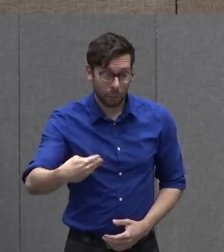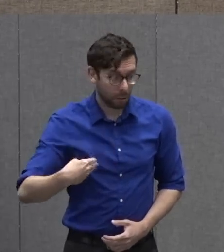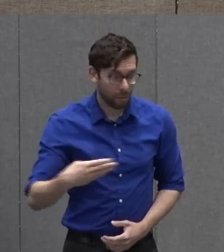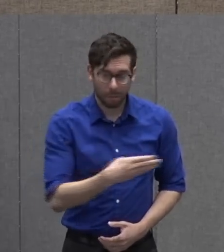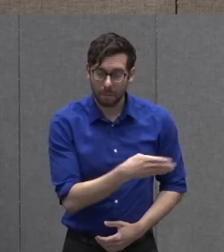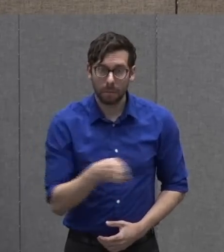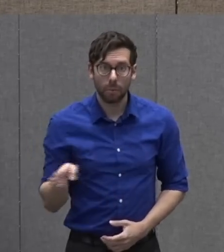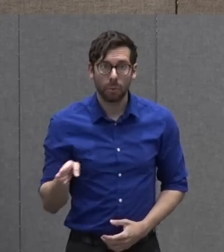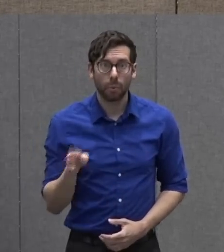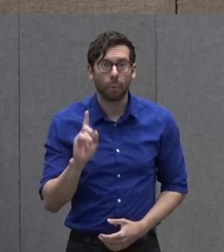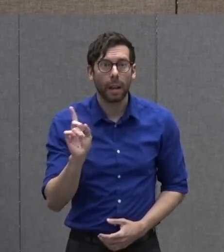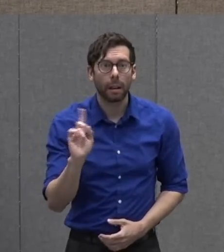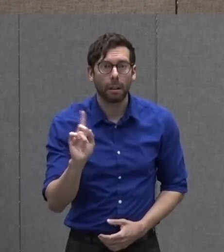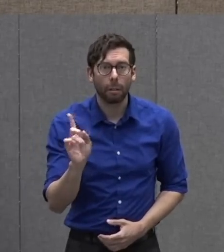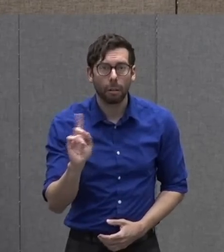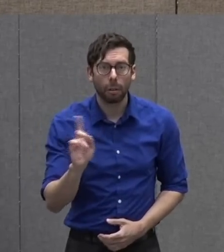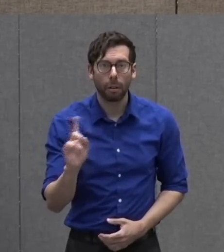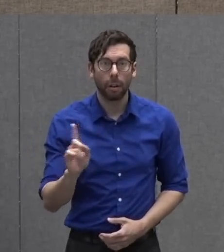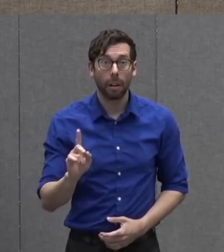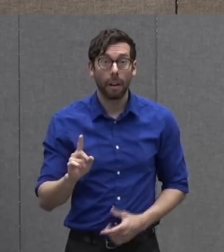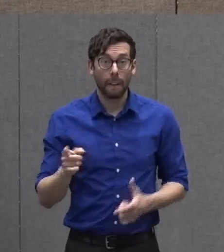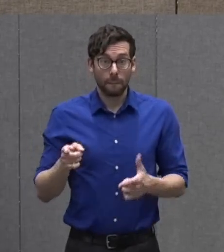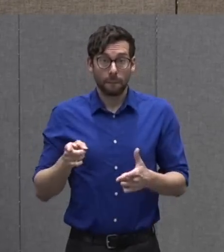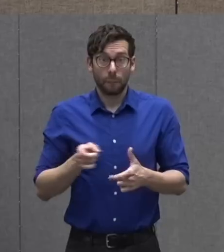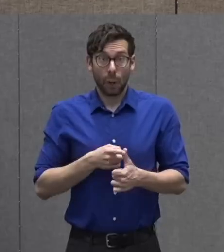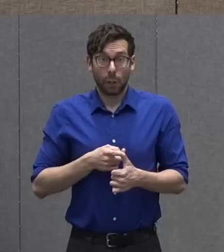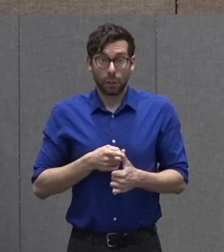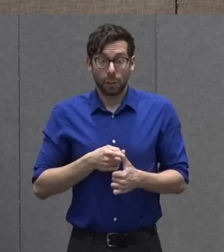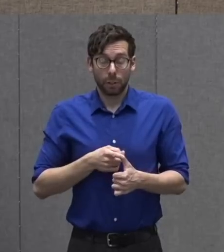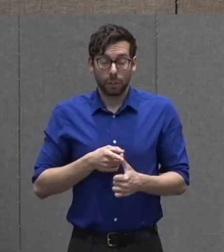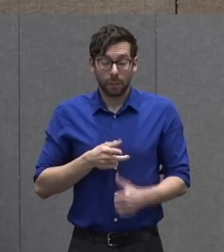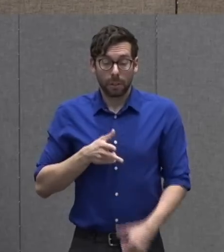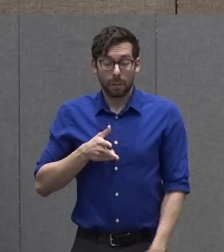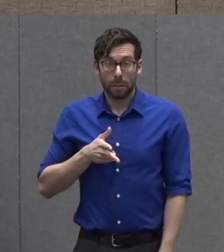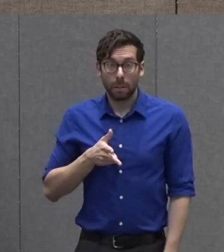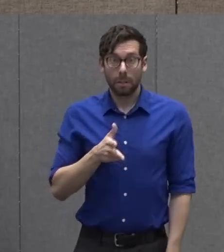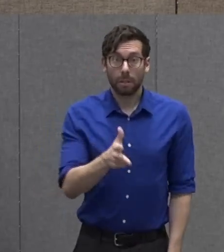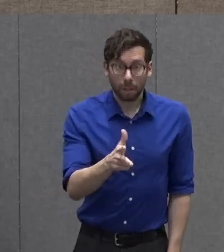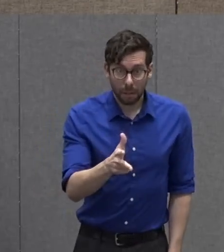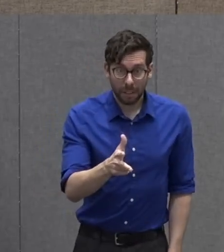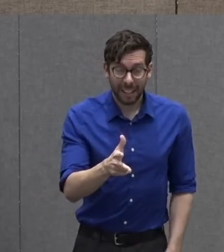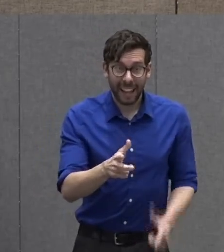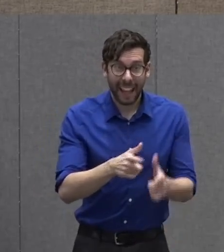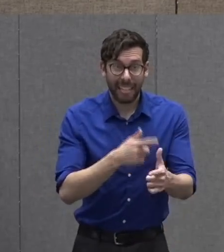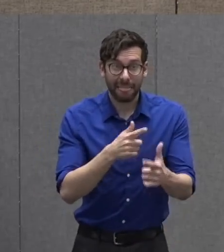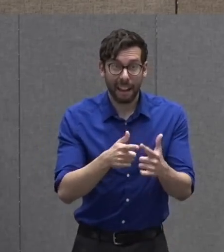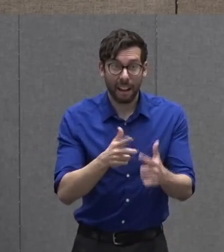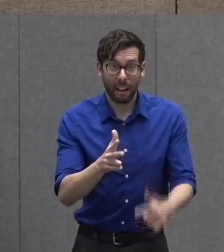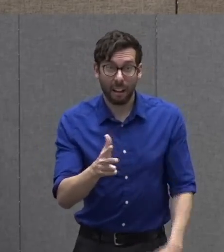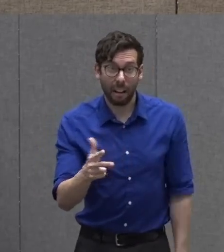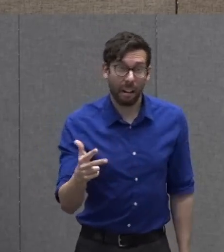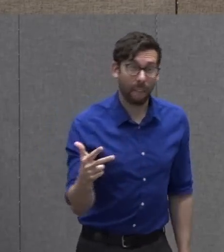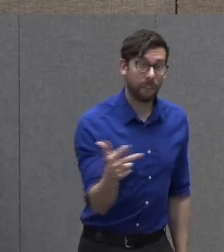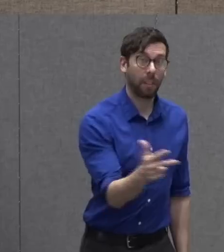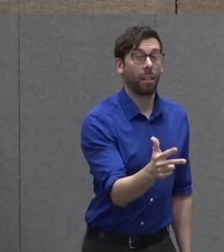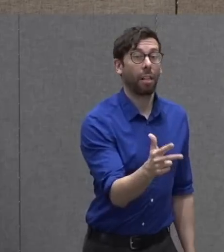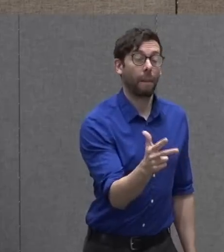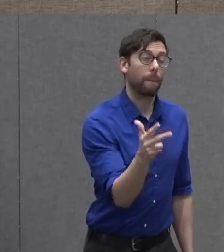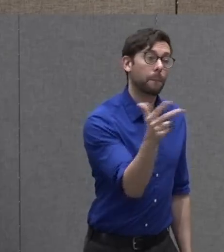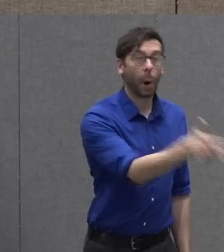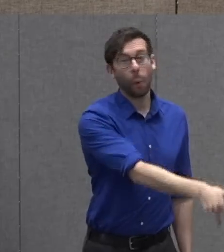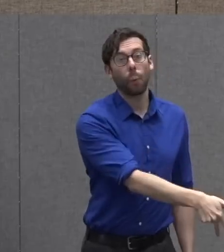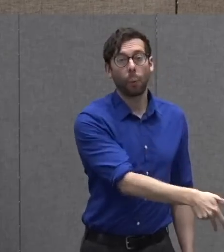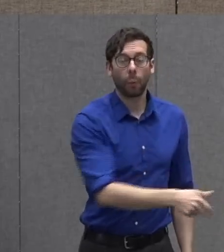it went straight and then it took a turn and it dove right off the table. So let's